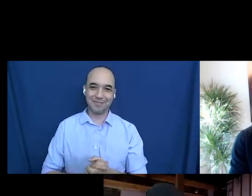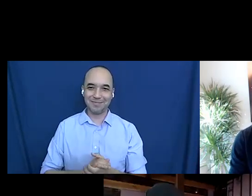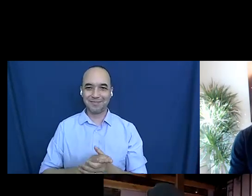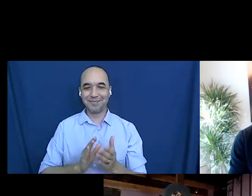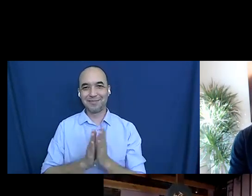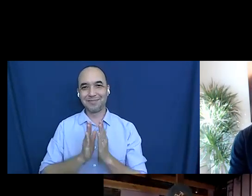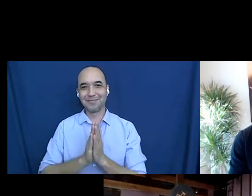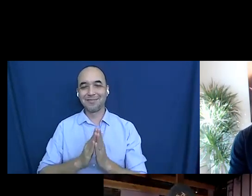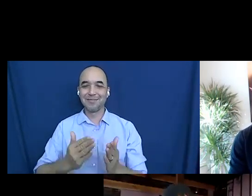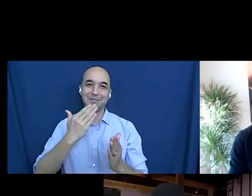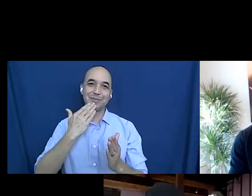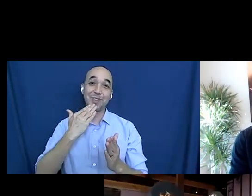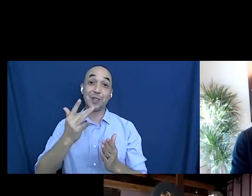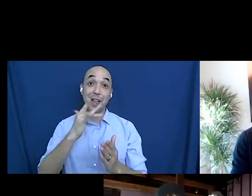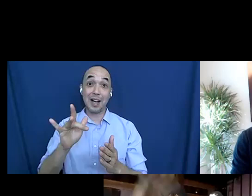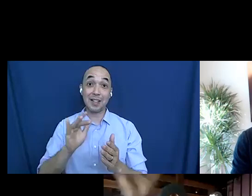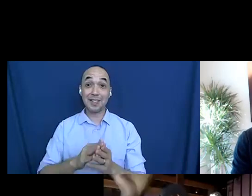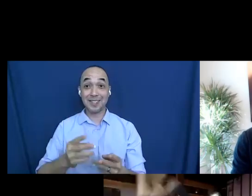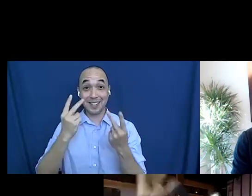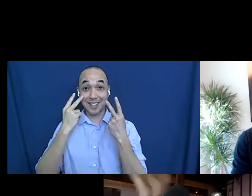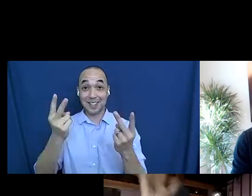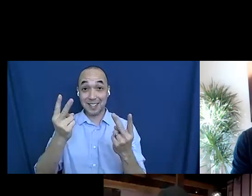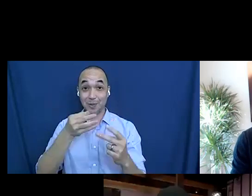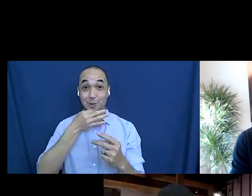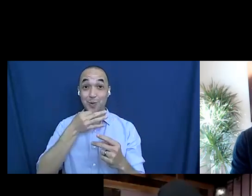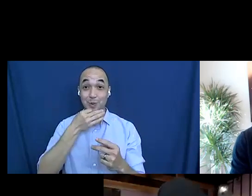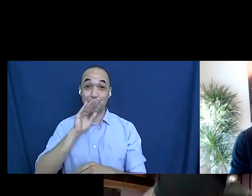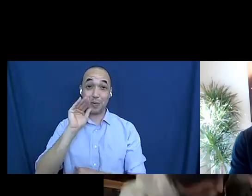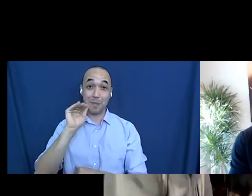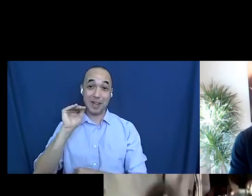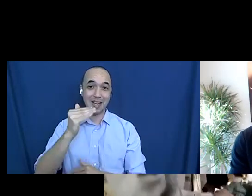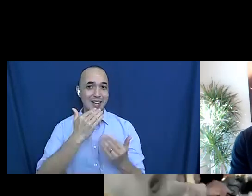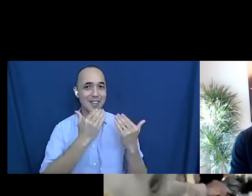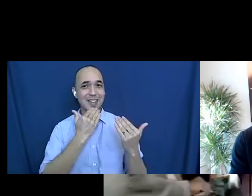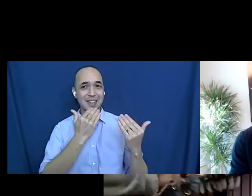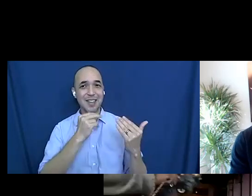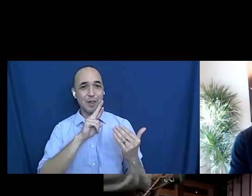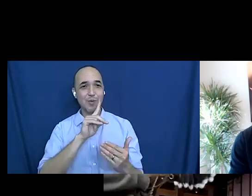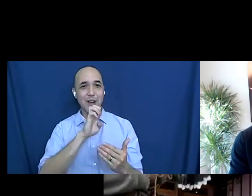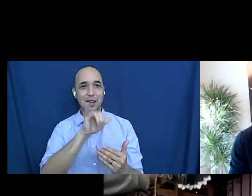you guys. Have a wonderful one. See you in a couple hours. Thank you, Rodney and Agnes. Bye.